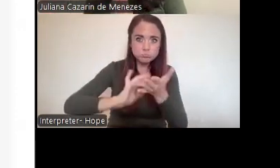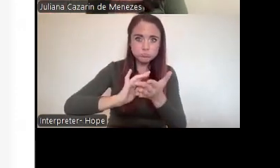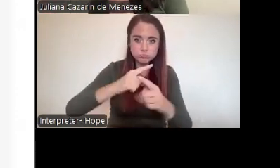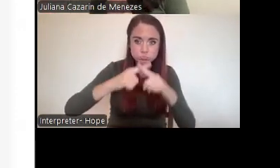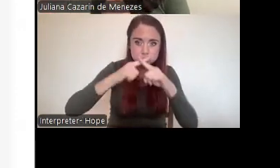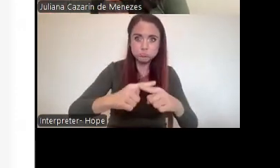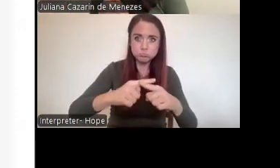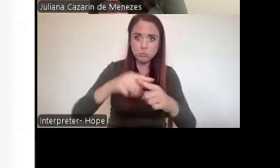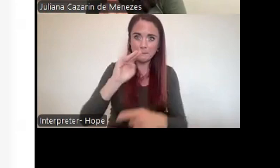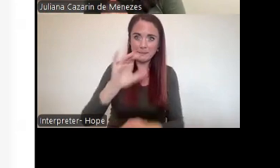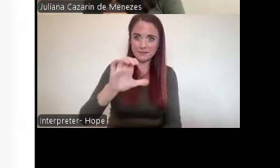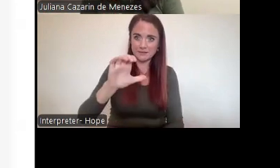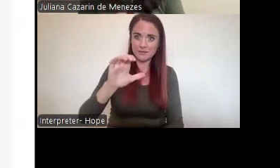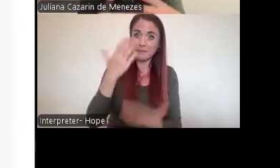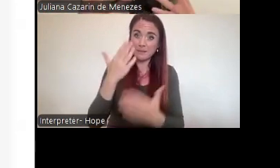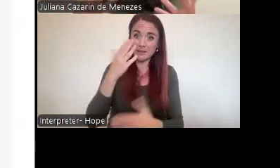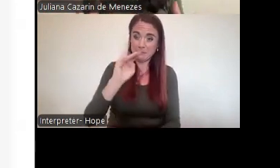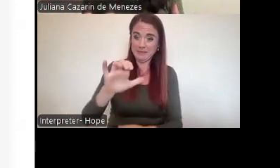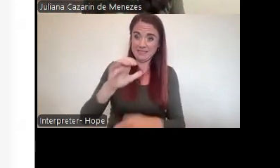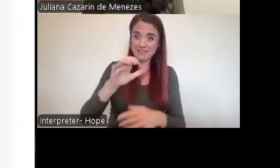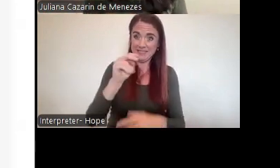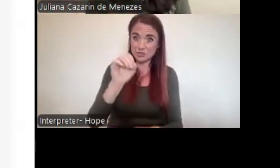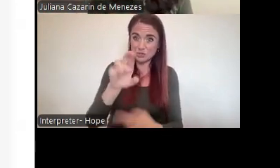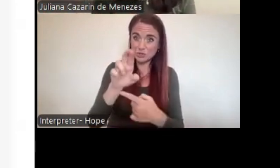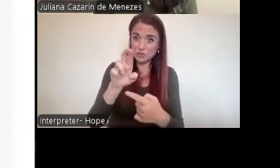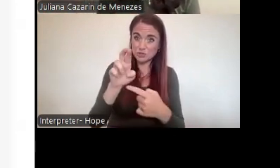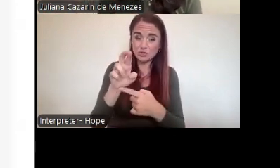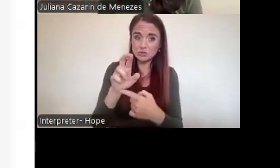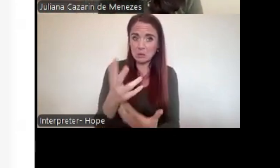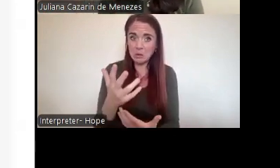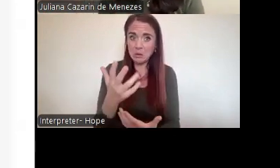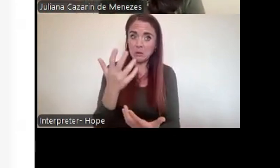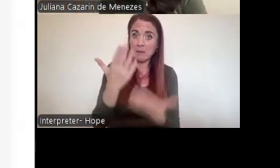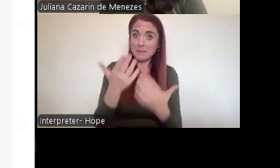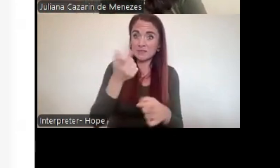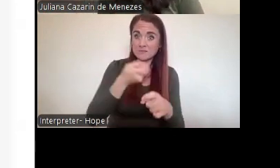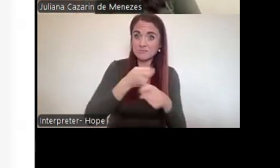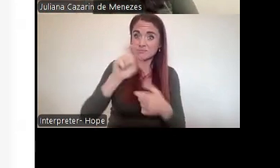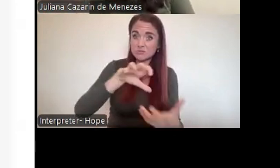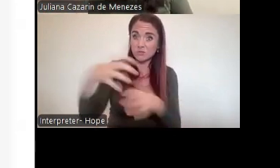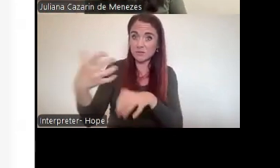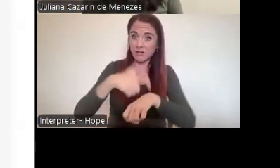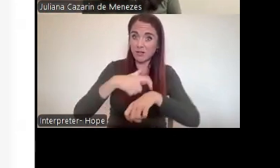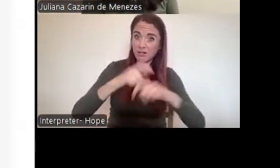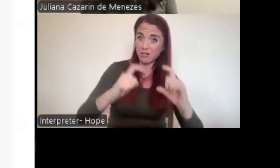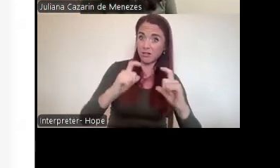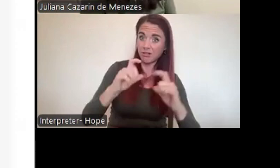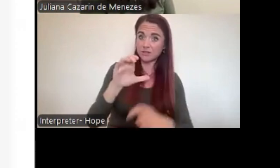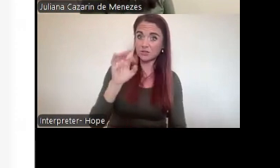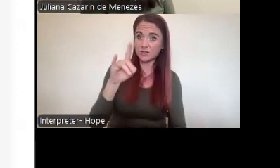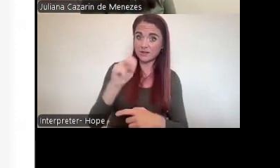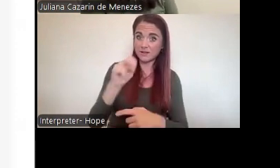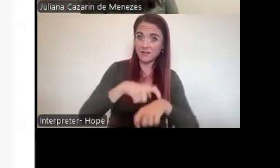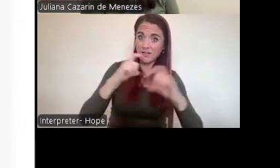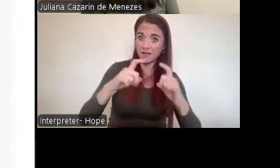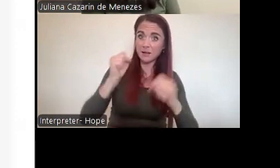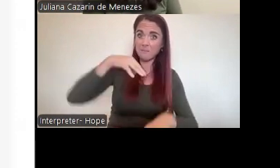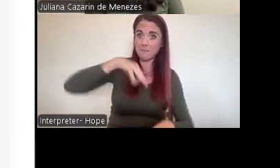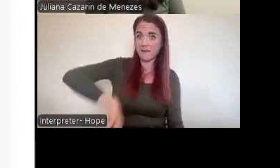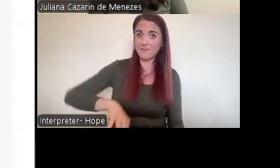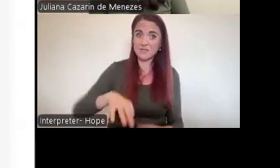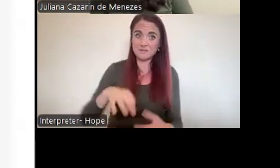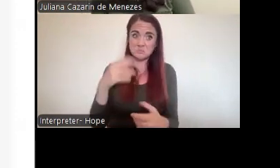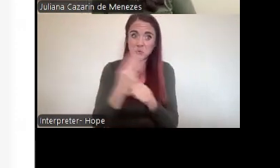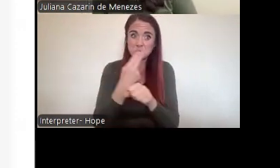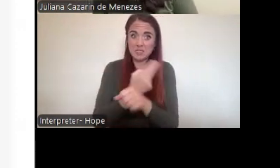So maybe MYC-driven cancers that potentially have like a disrupted circadian clock, they could benefit from